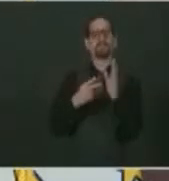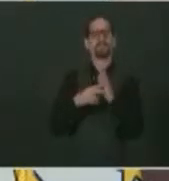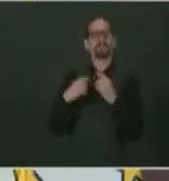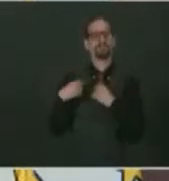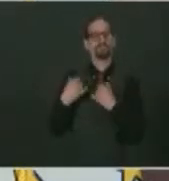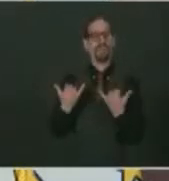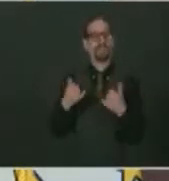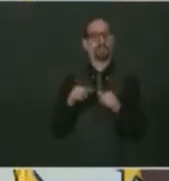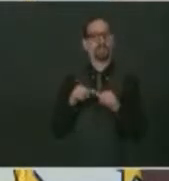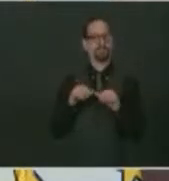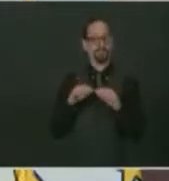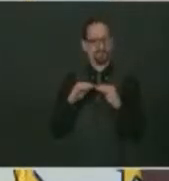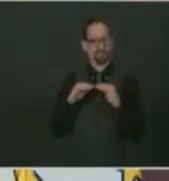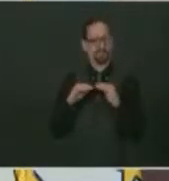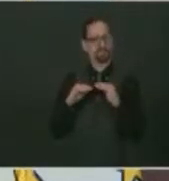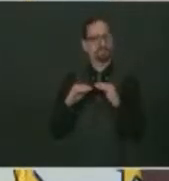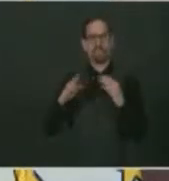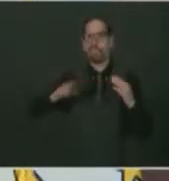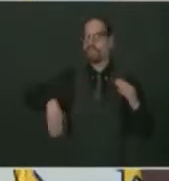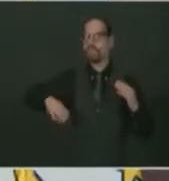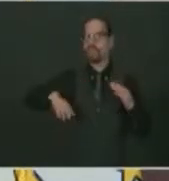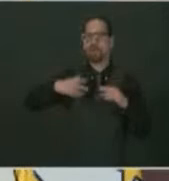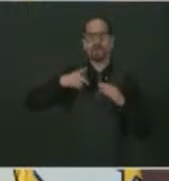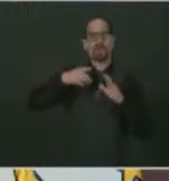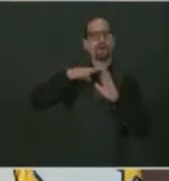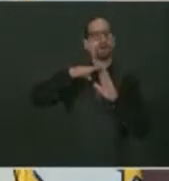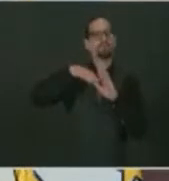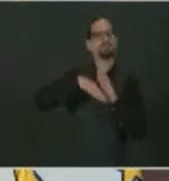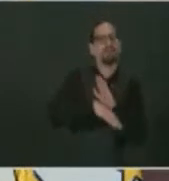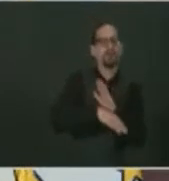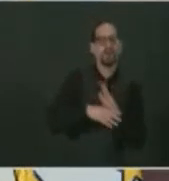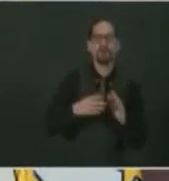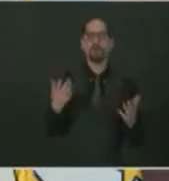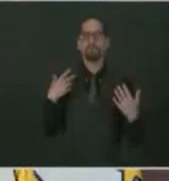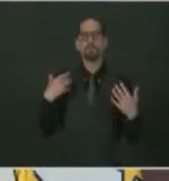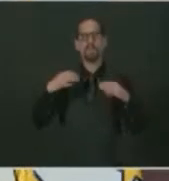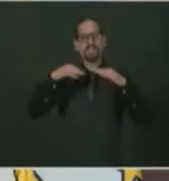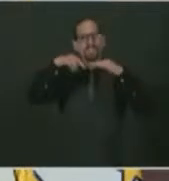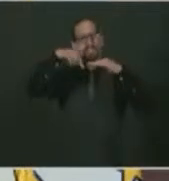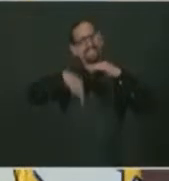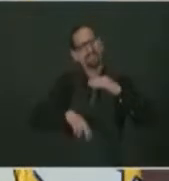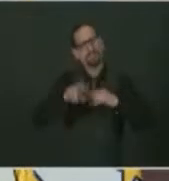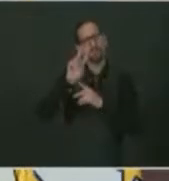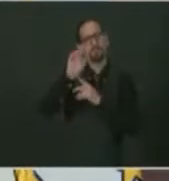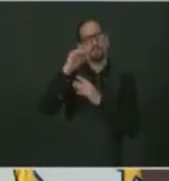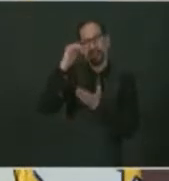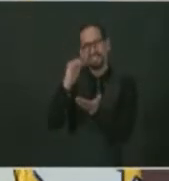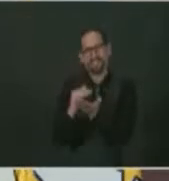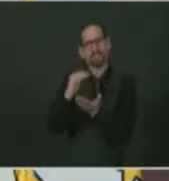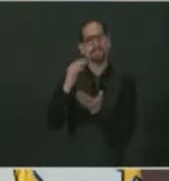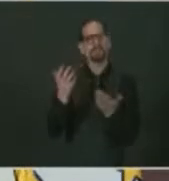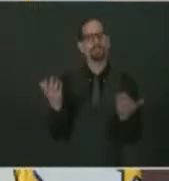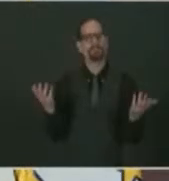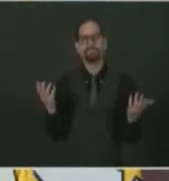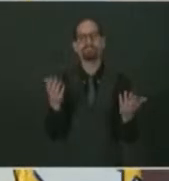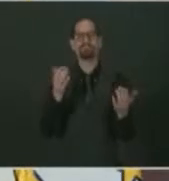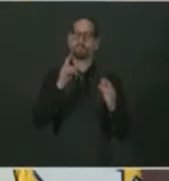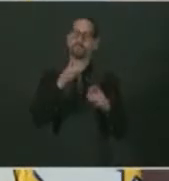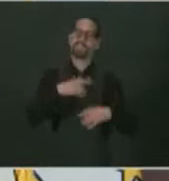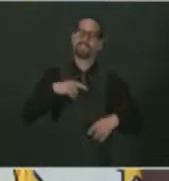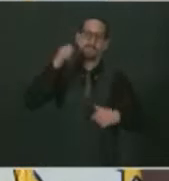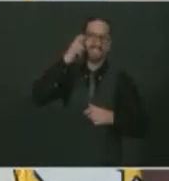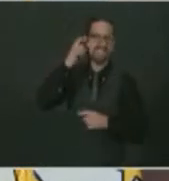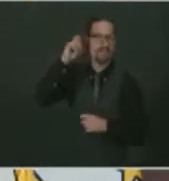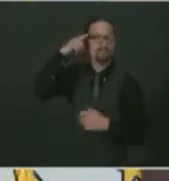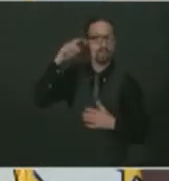be disciplined. We are vaccinating more and more people every day, which I will get into more detail in